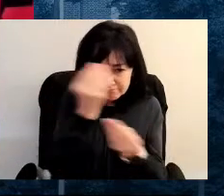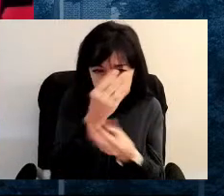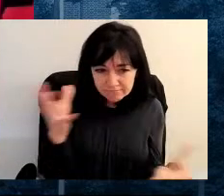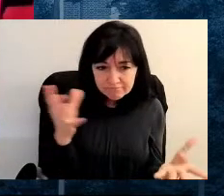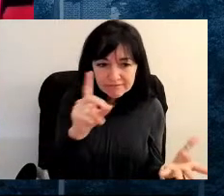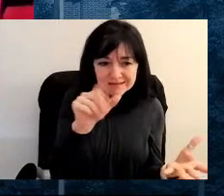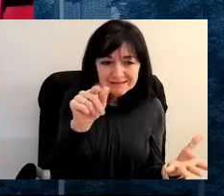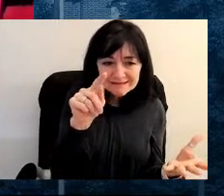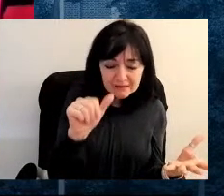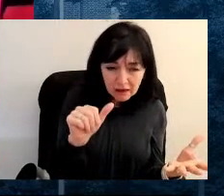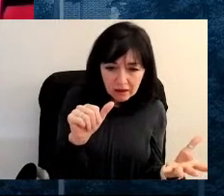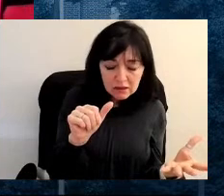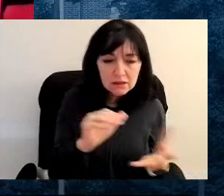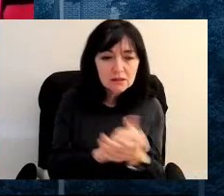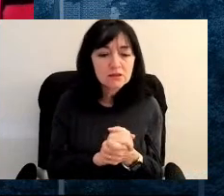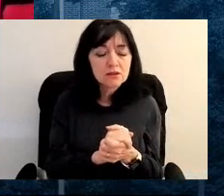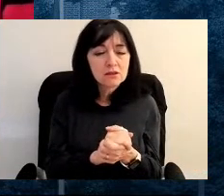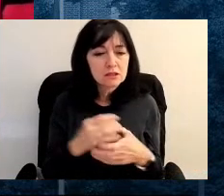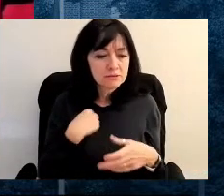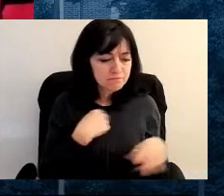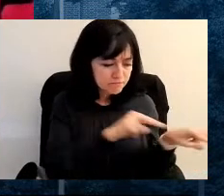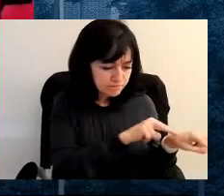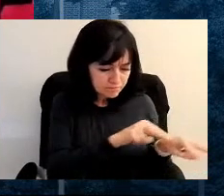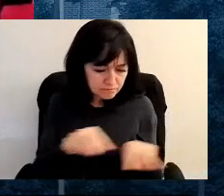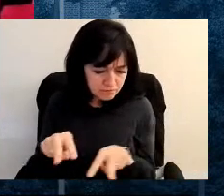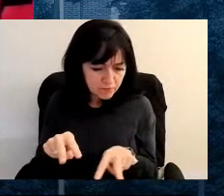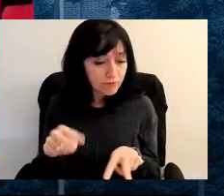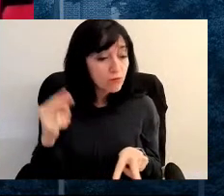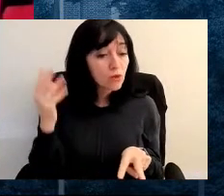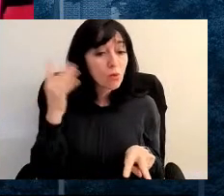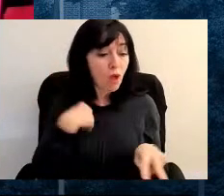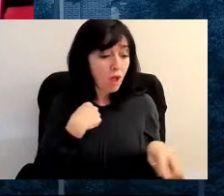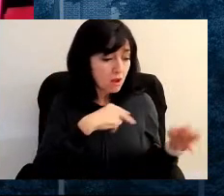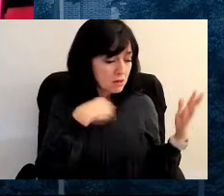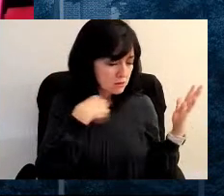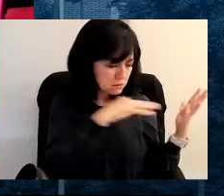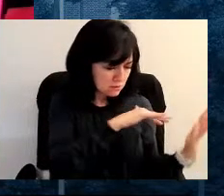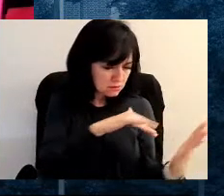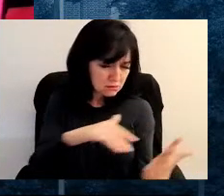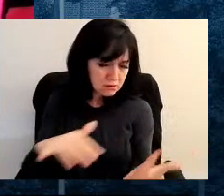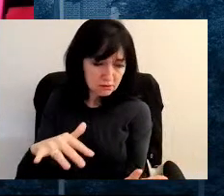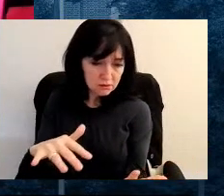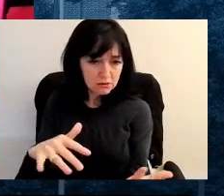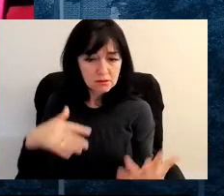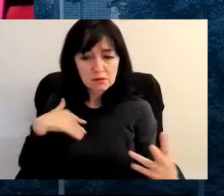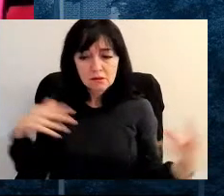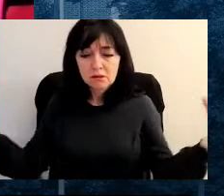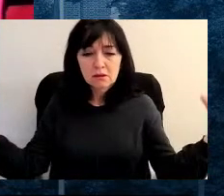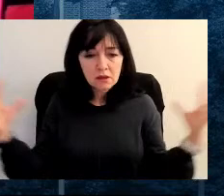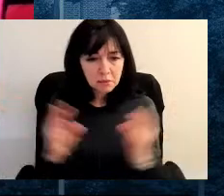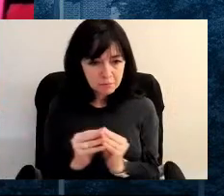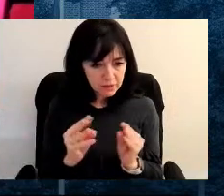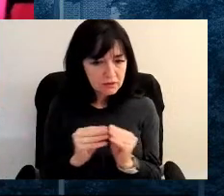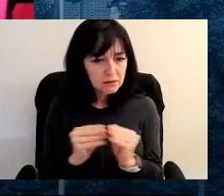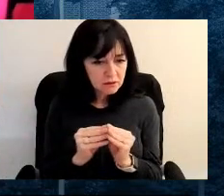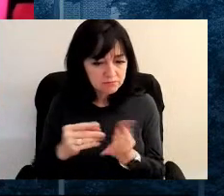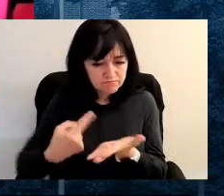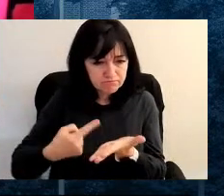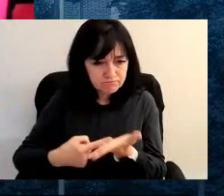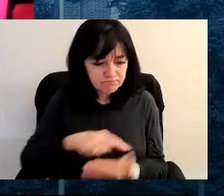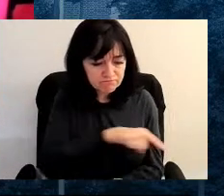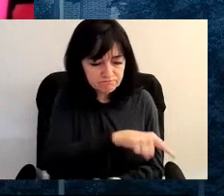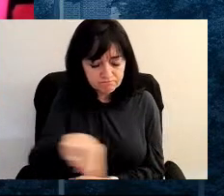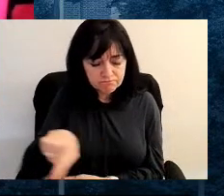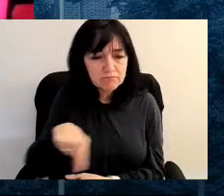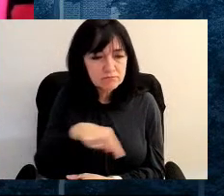preparation for meetings, some data that looks at national trends in terms of, the governor had